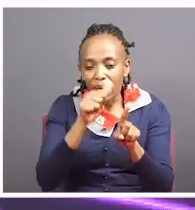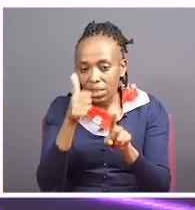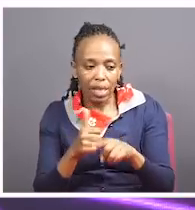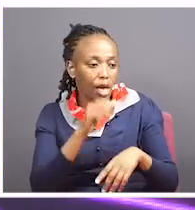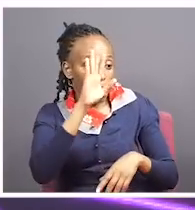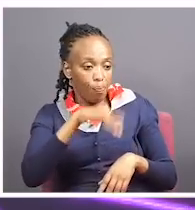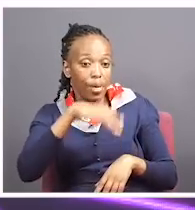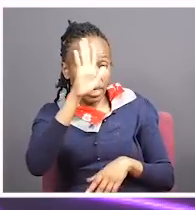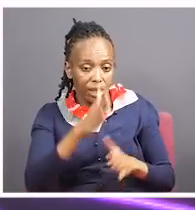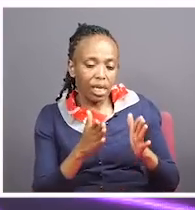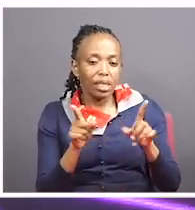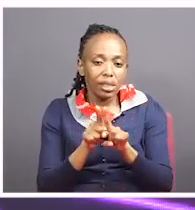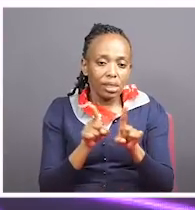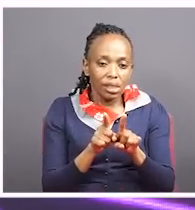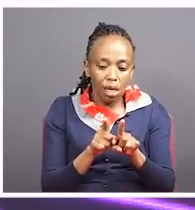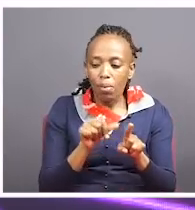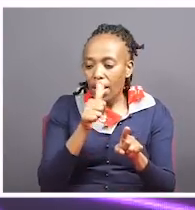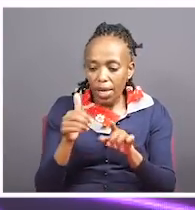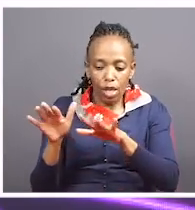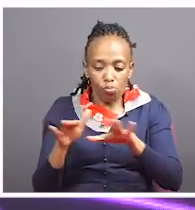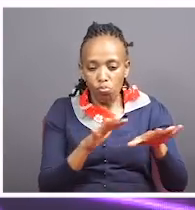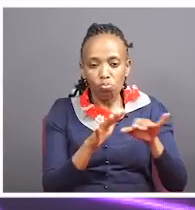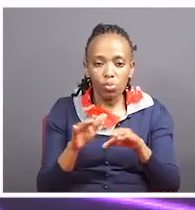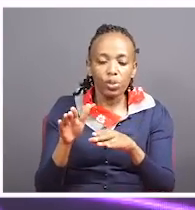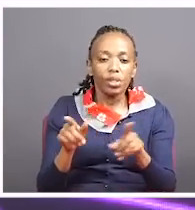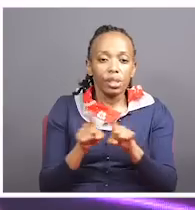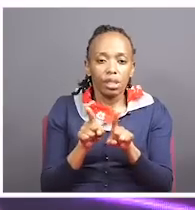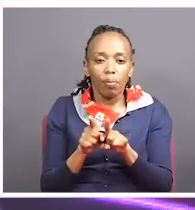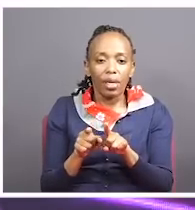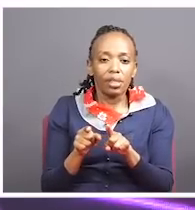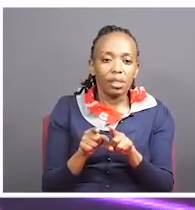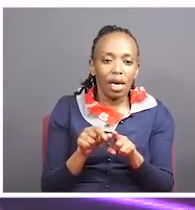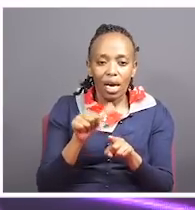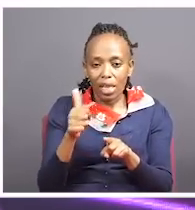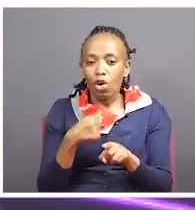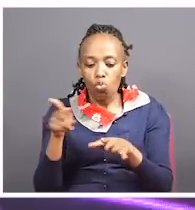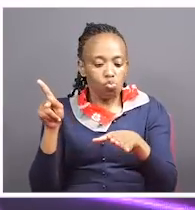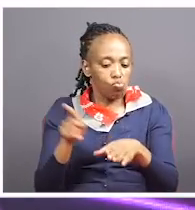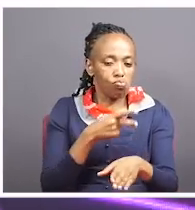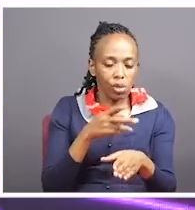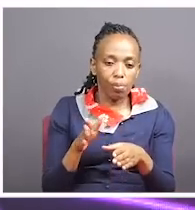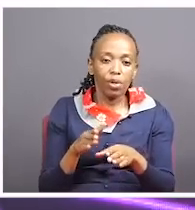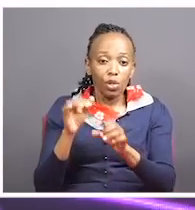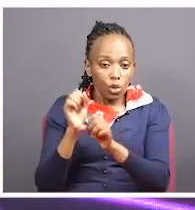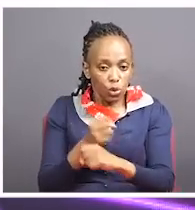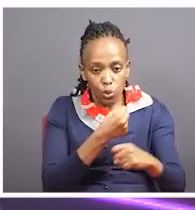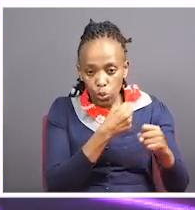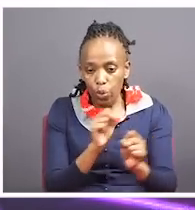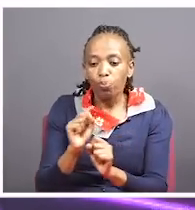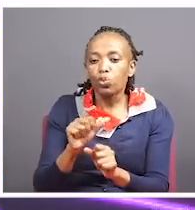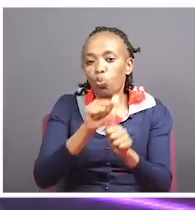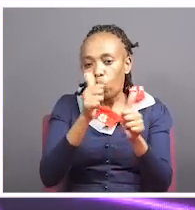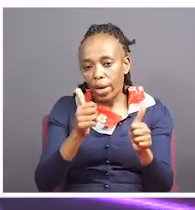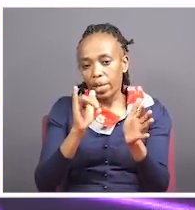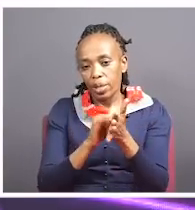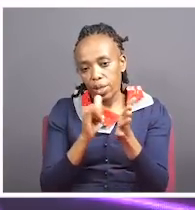Raphael painted pictures, like Beethoven composed music, and like Shakespeare composed poetry. Sweep streets